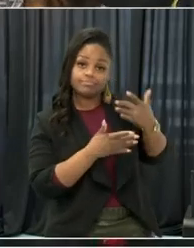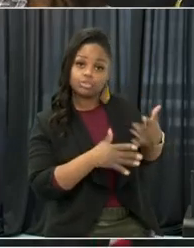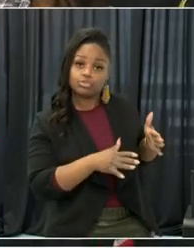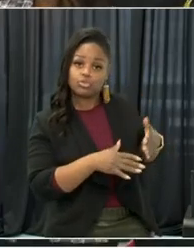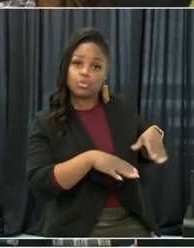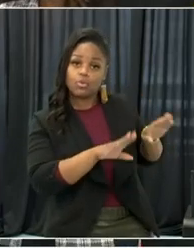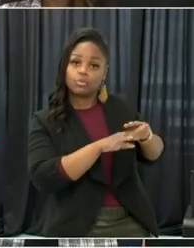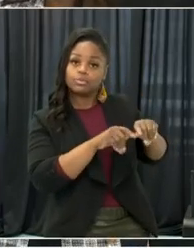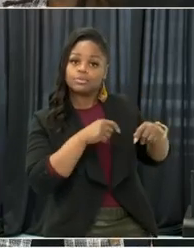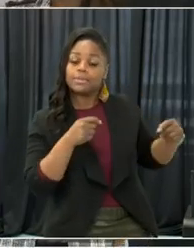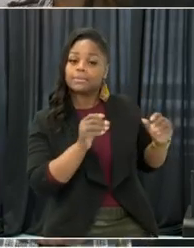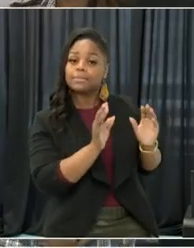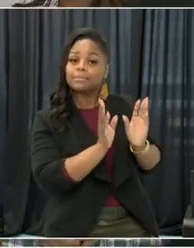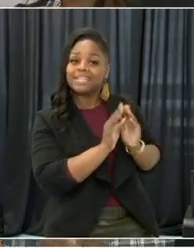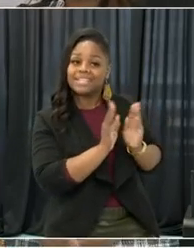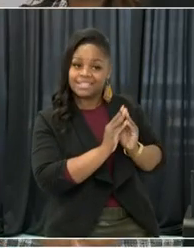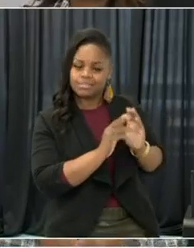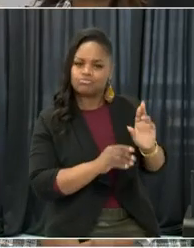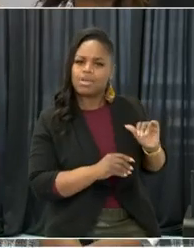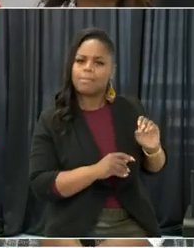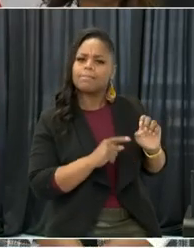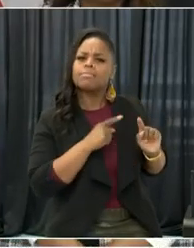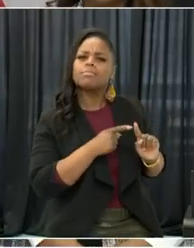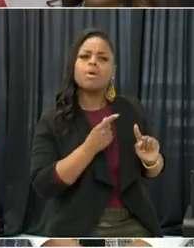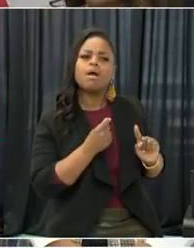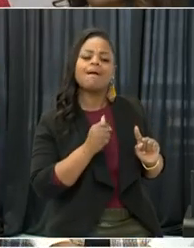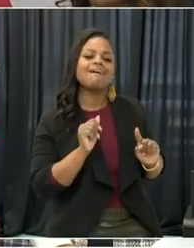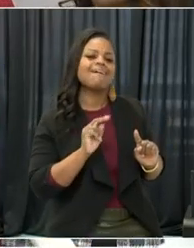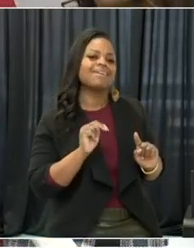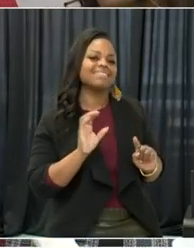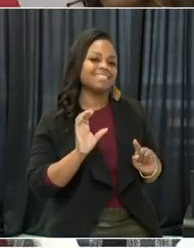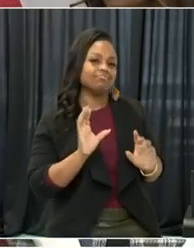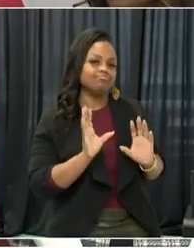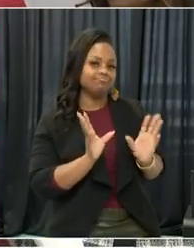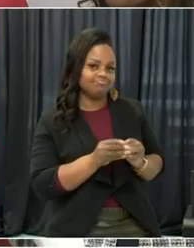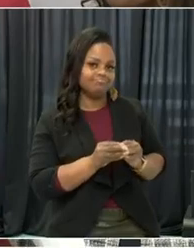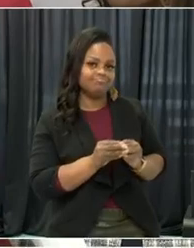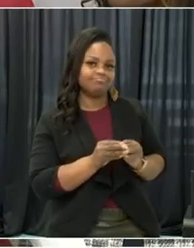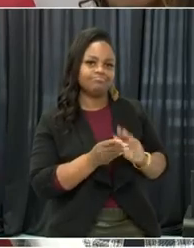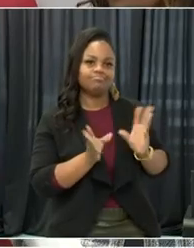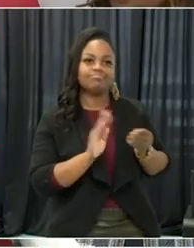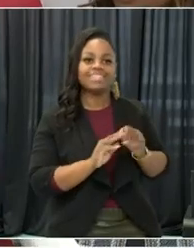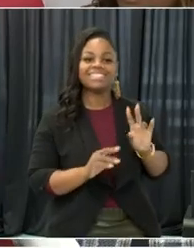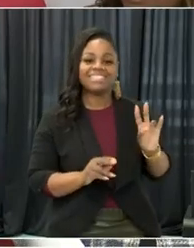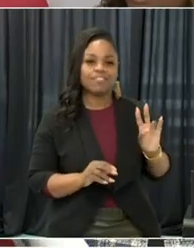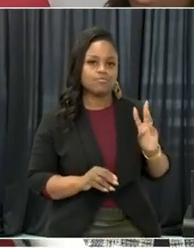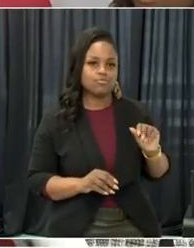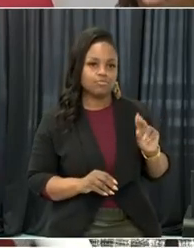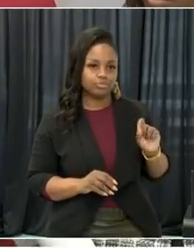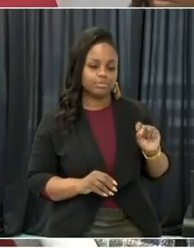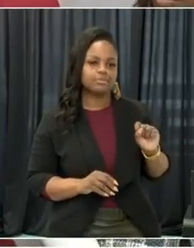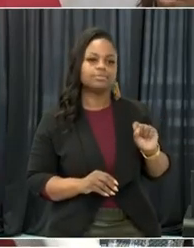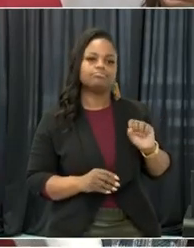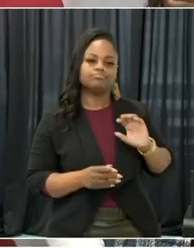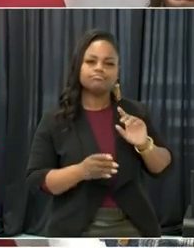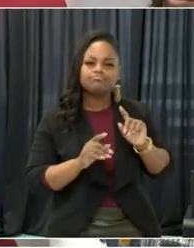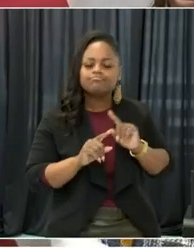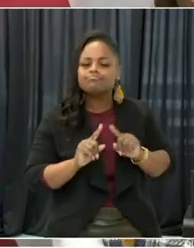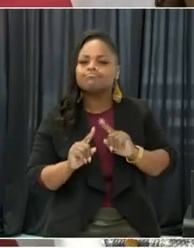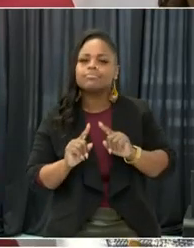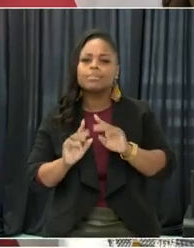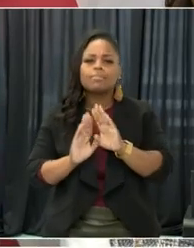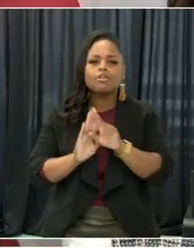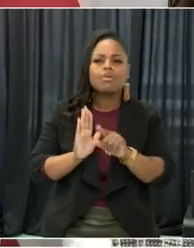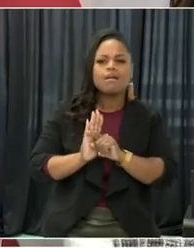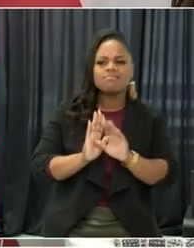with advisory neighborhood commissioners from all 8 wards with various backgrounds and